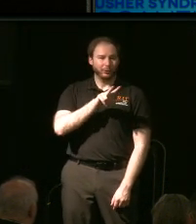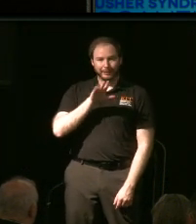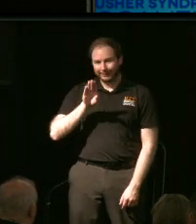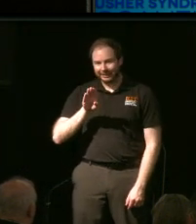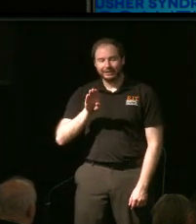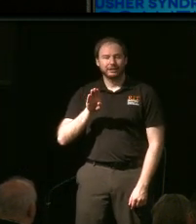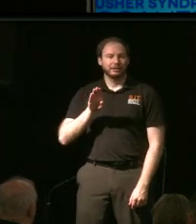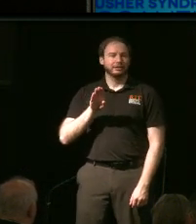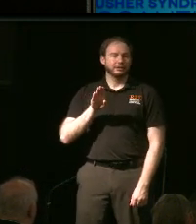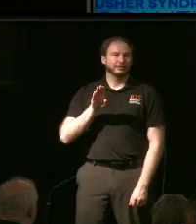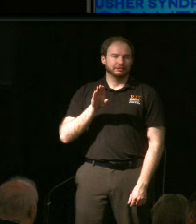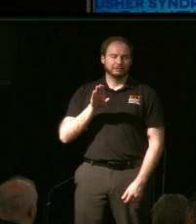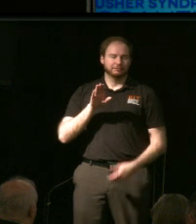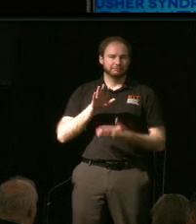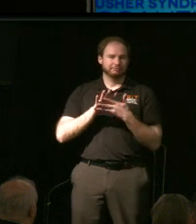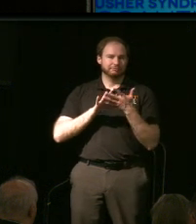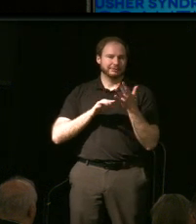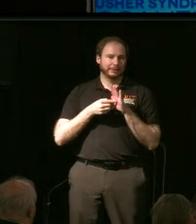3B.